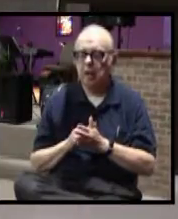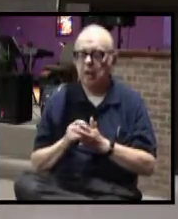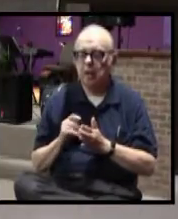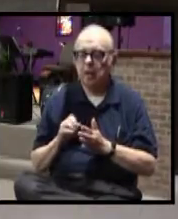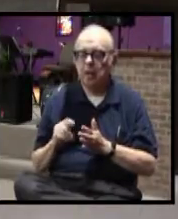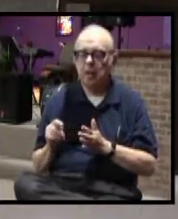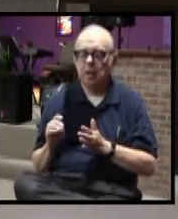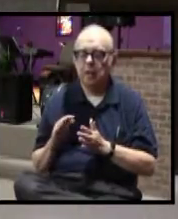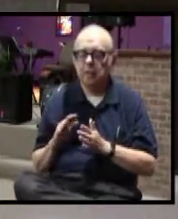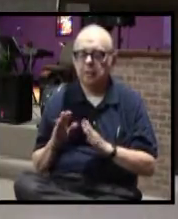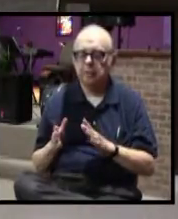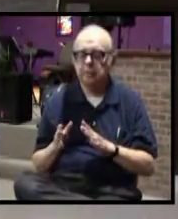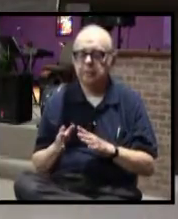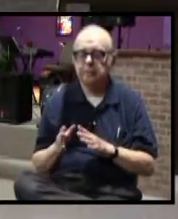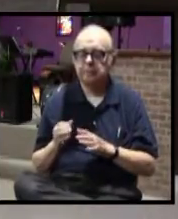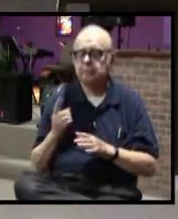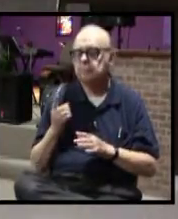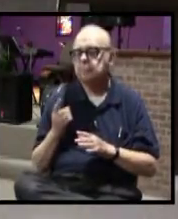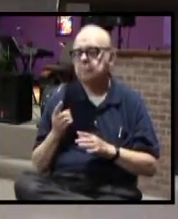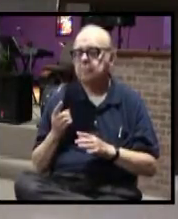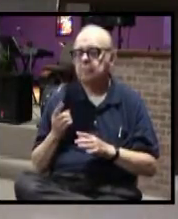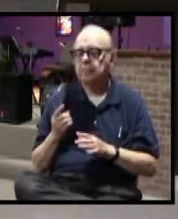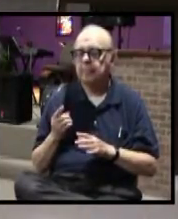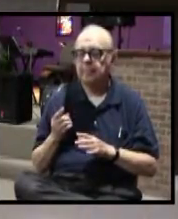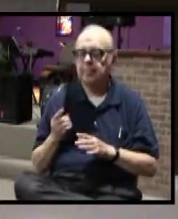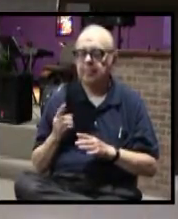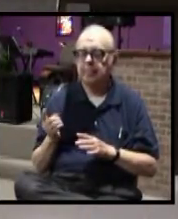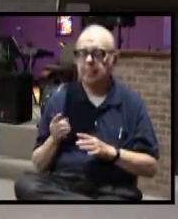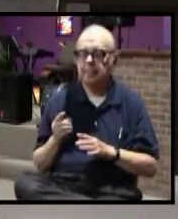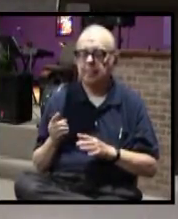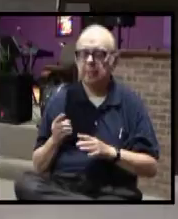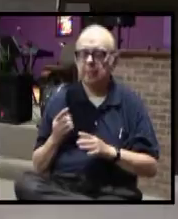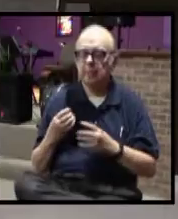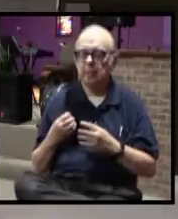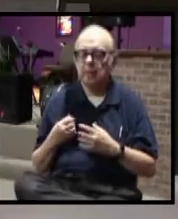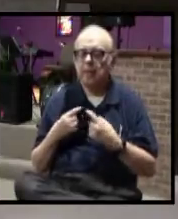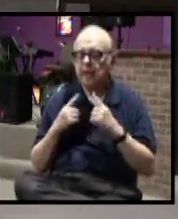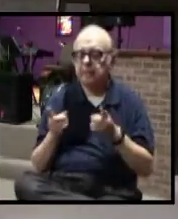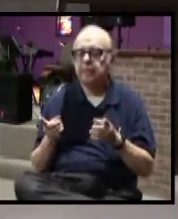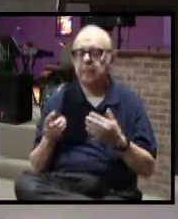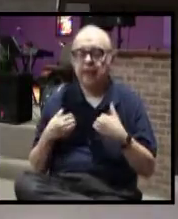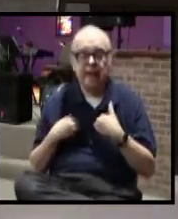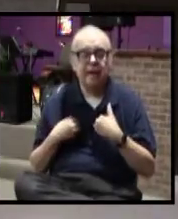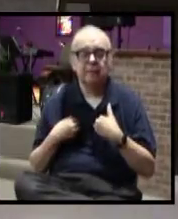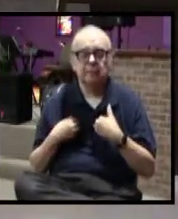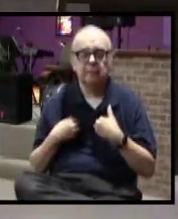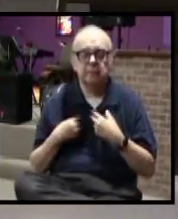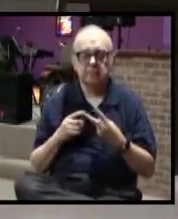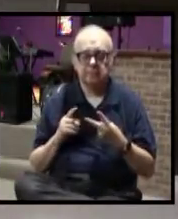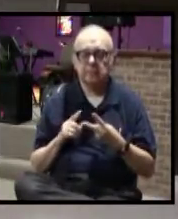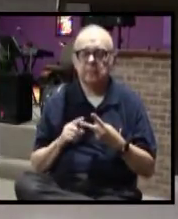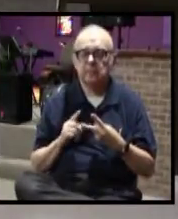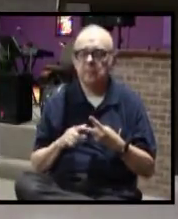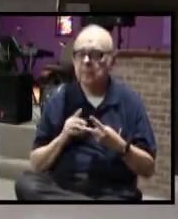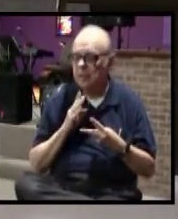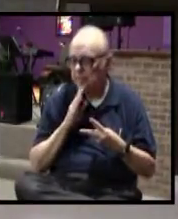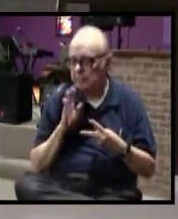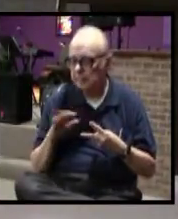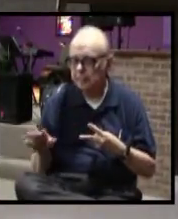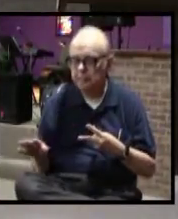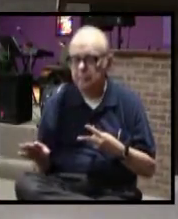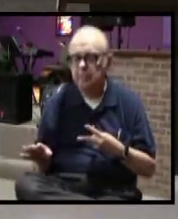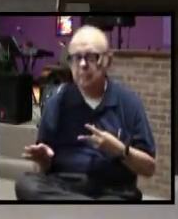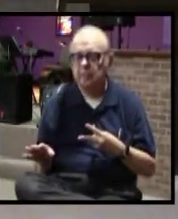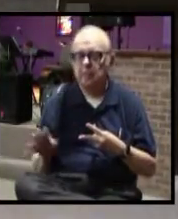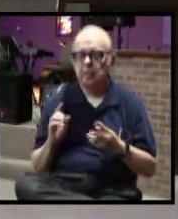share this post on your timeline. Awareness and empathy are the only solutions I can come up with. Two,